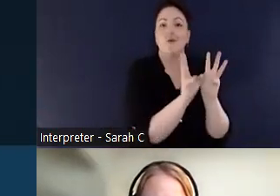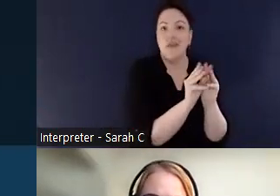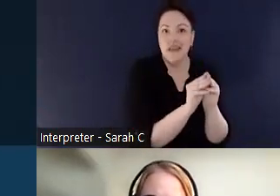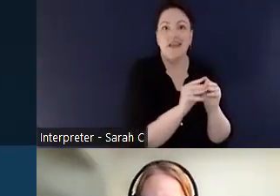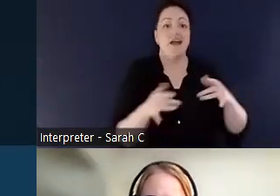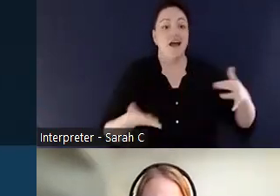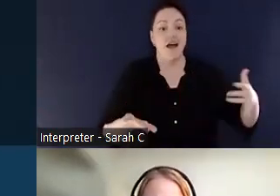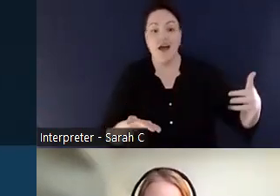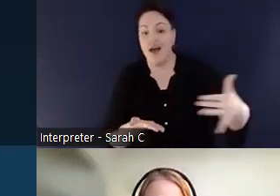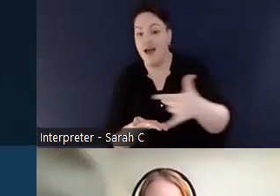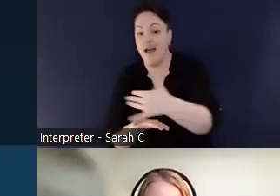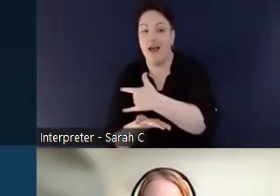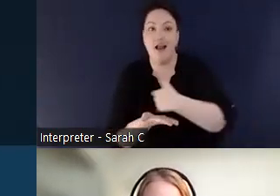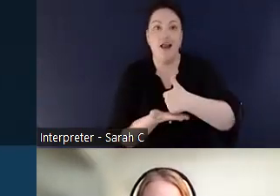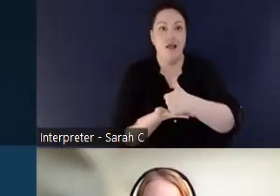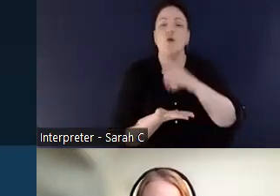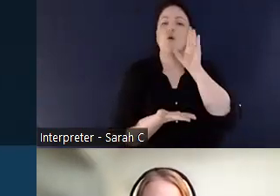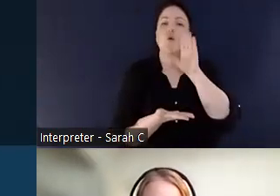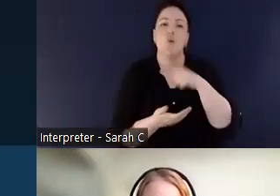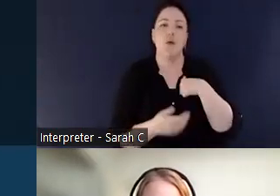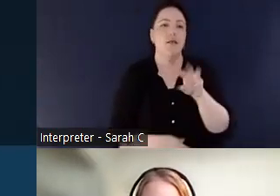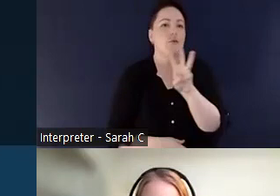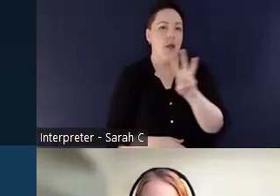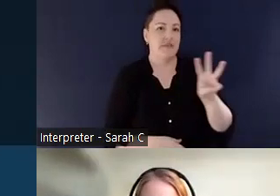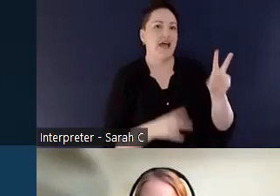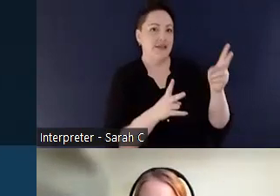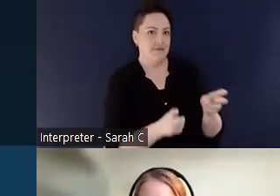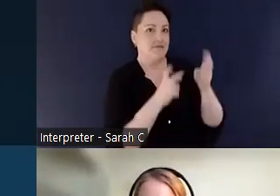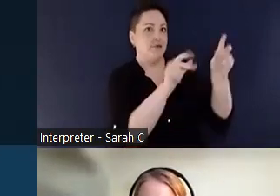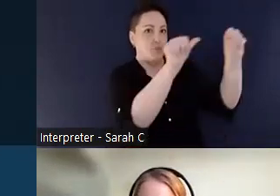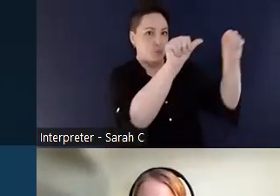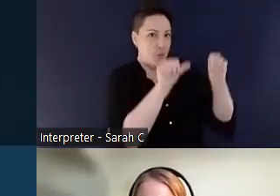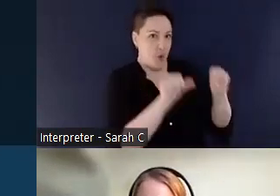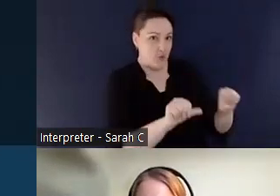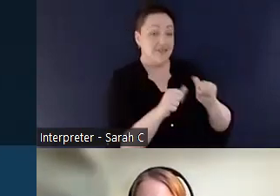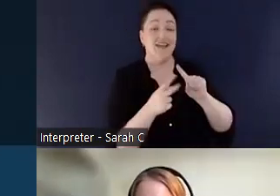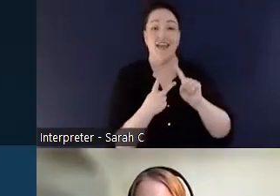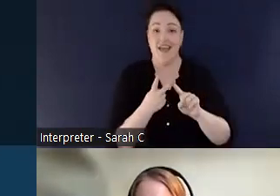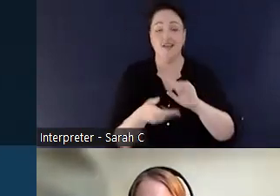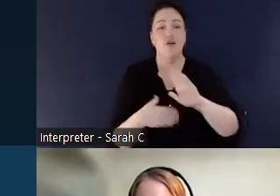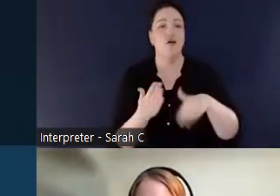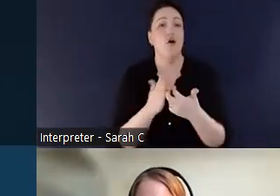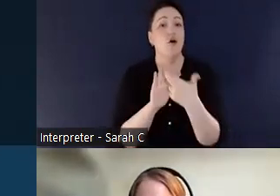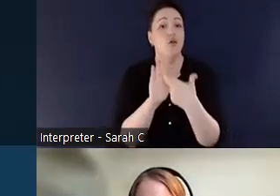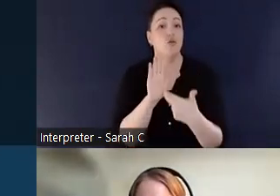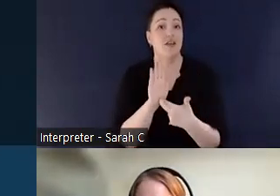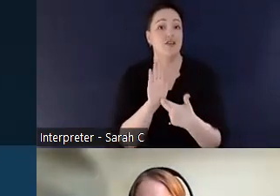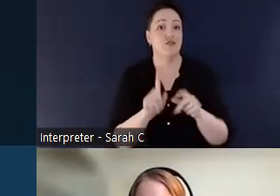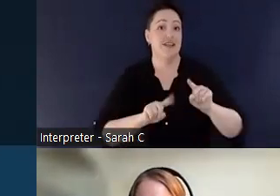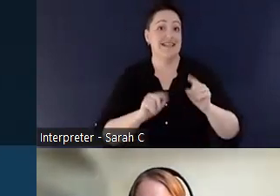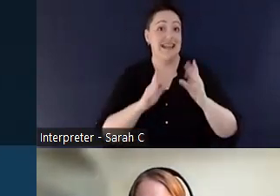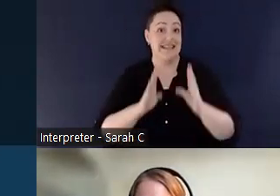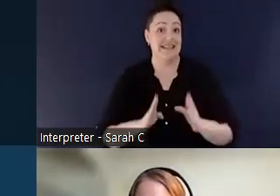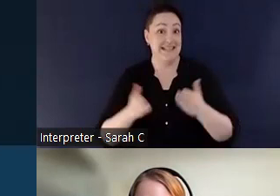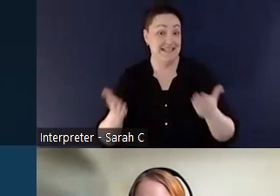and posting them on our website and sending them to all of the registered attendees